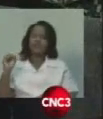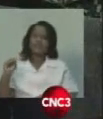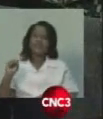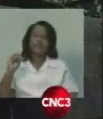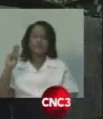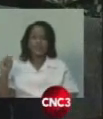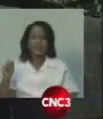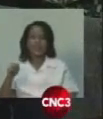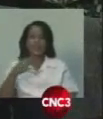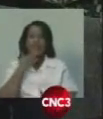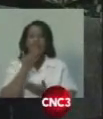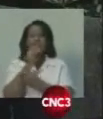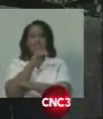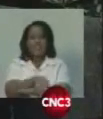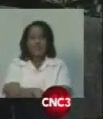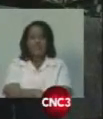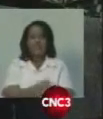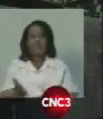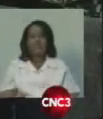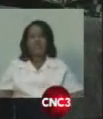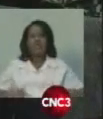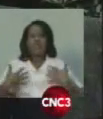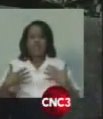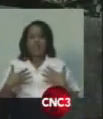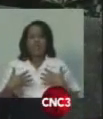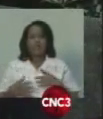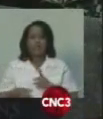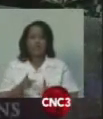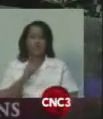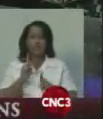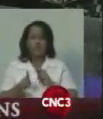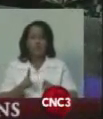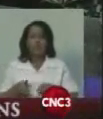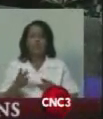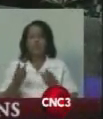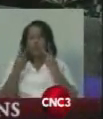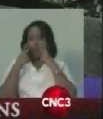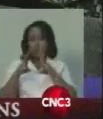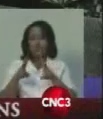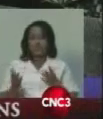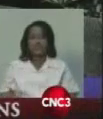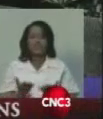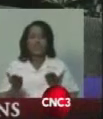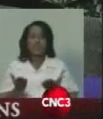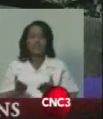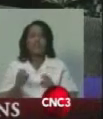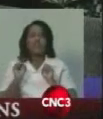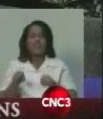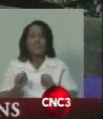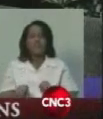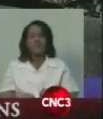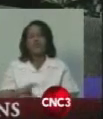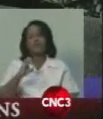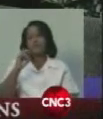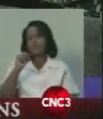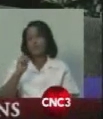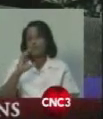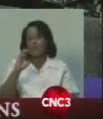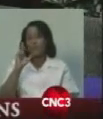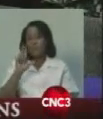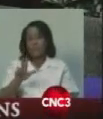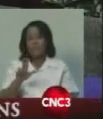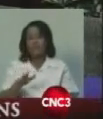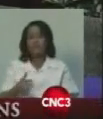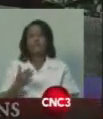to everybody in our live audience today. For the benefit of our viewers across Trinidad and Tobago on CNC3, the objective of